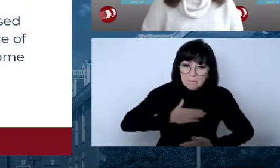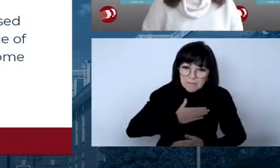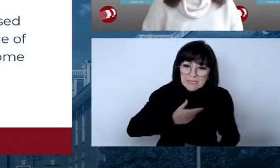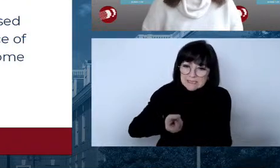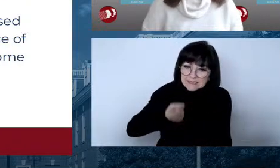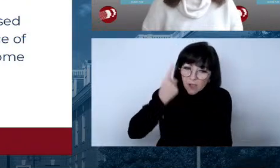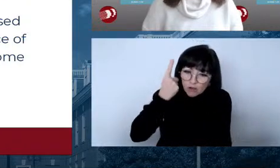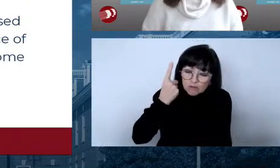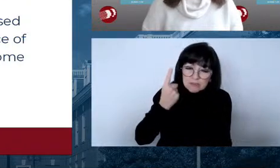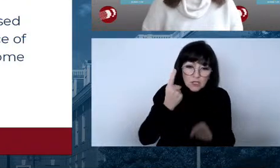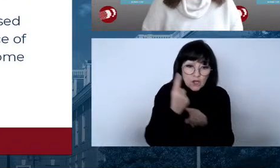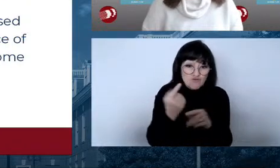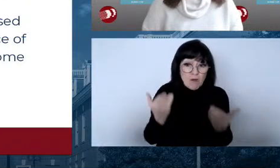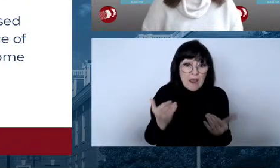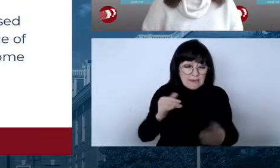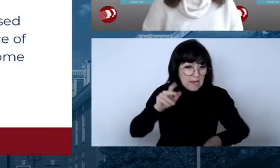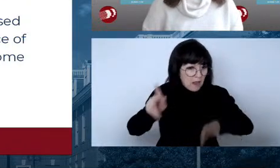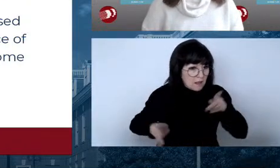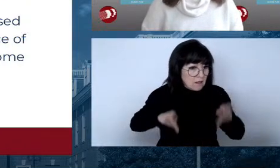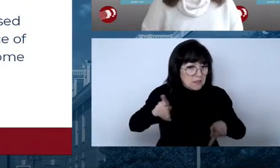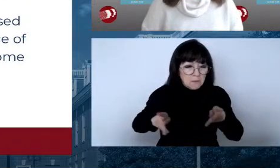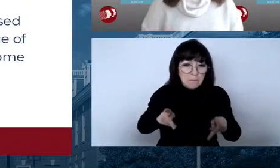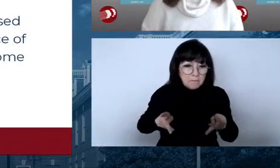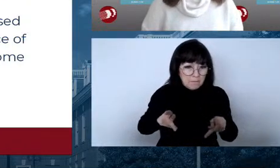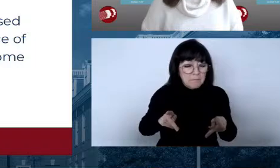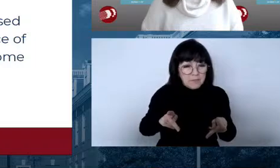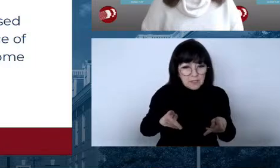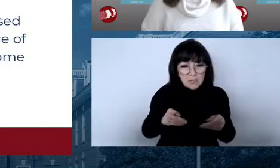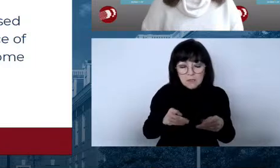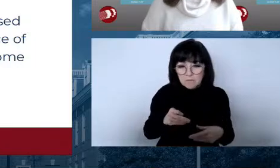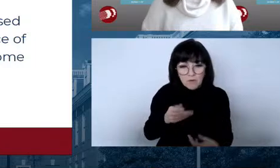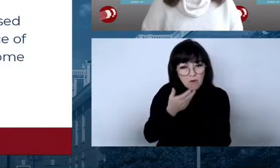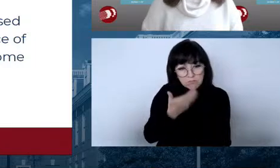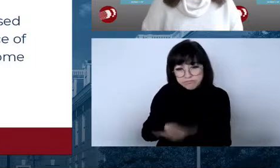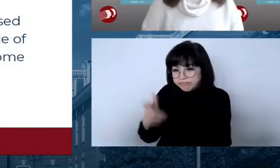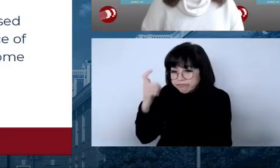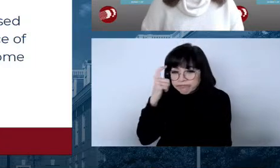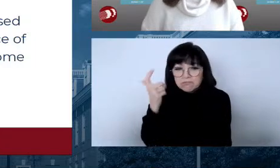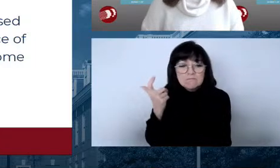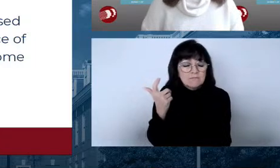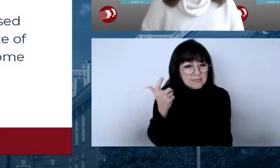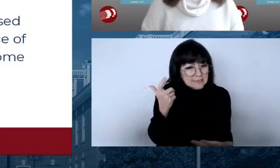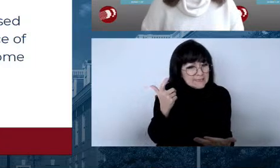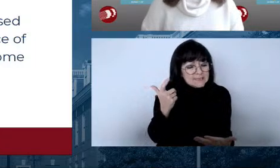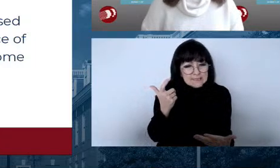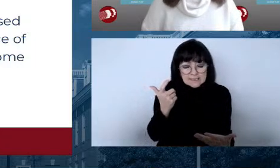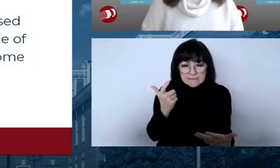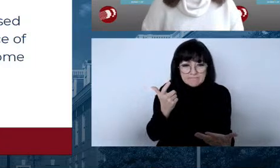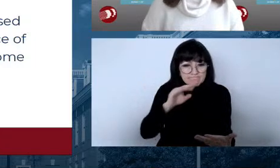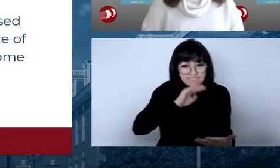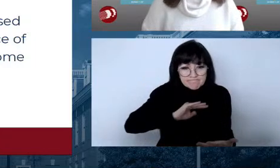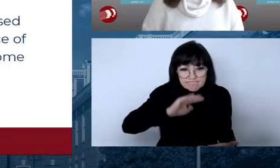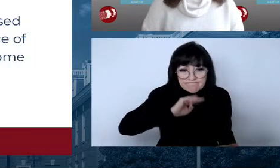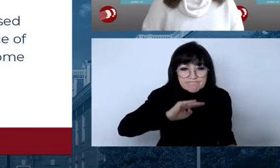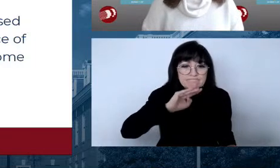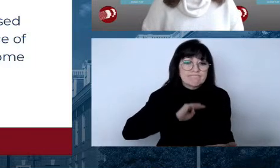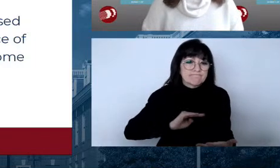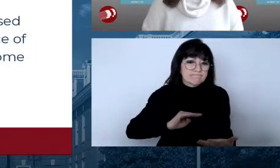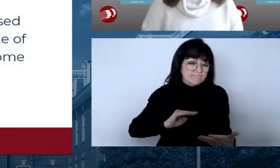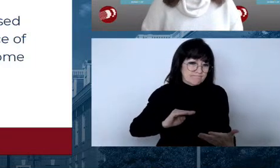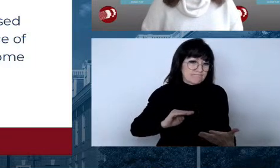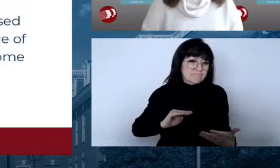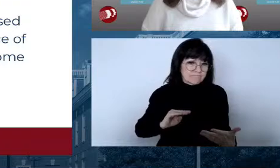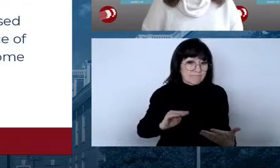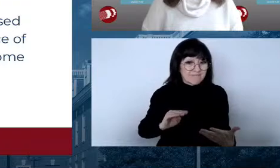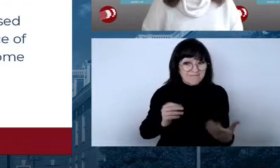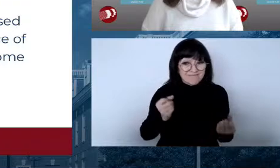extremely challenging and dynamic situation. Everyone is doing the best they can. But when everyone in the state wants something at the